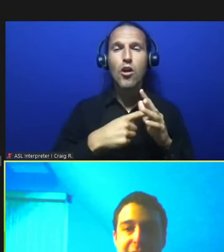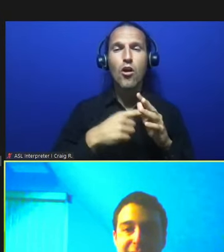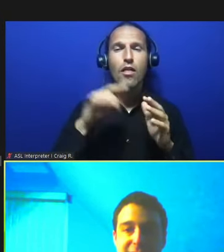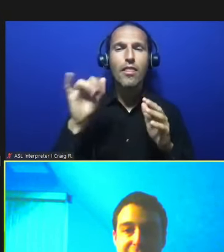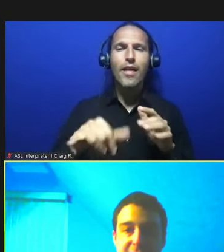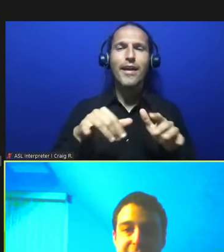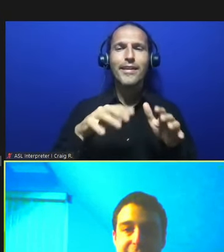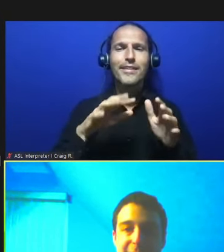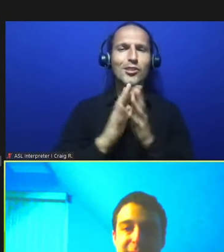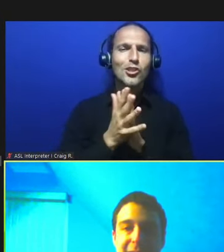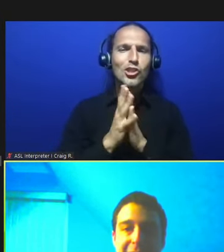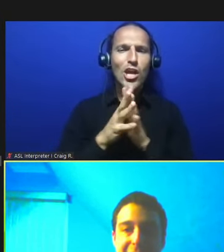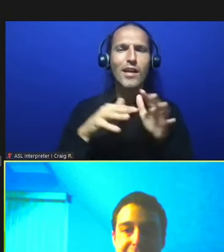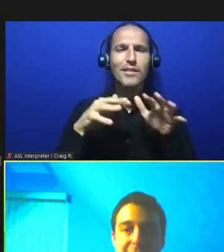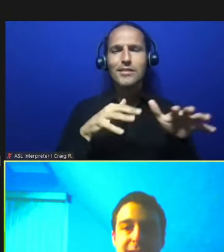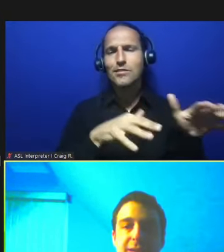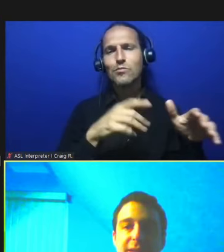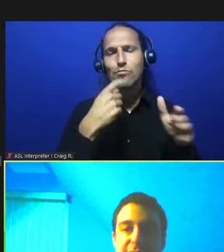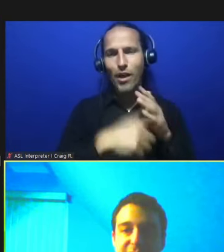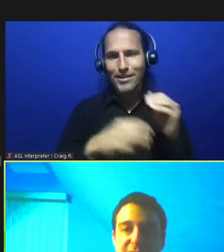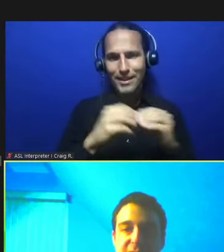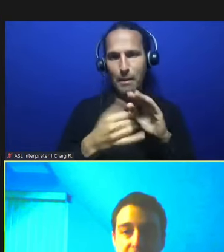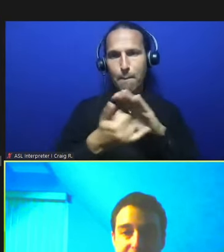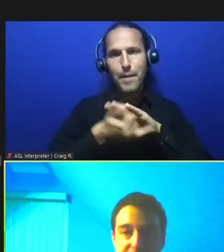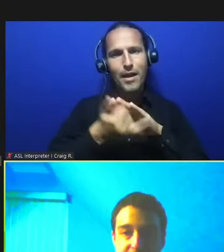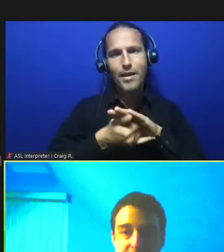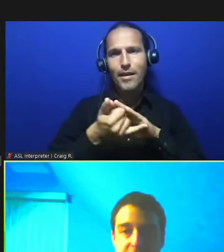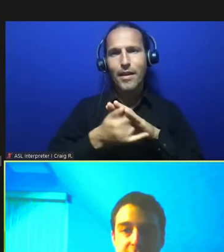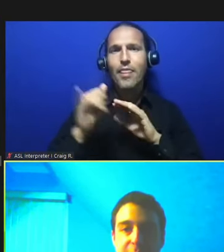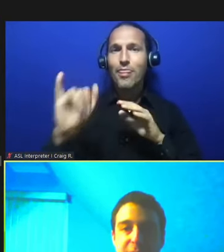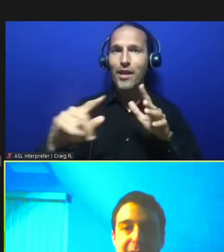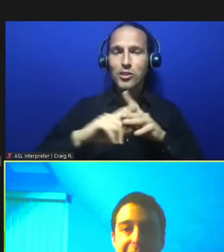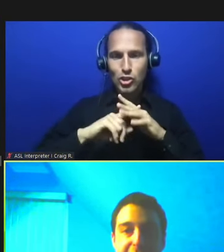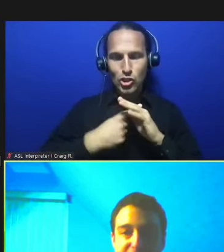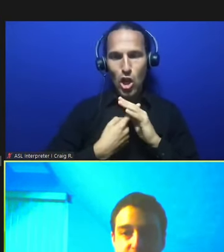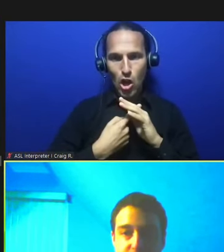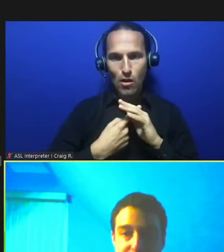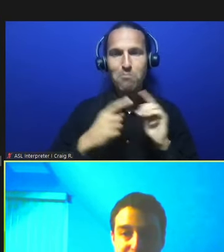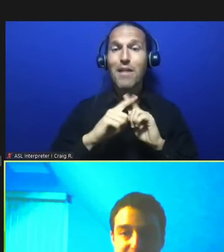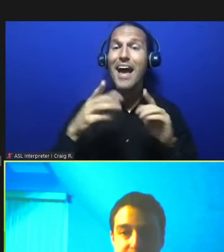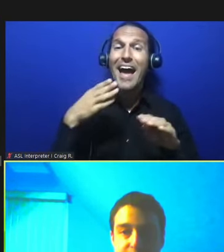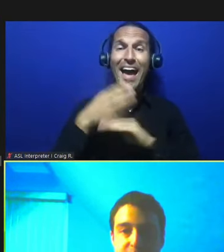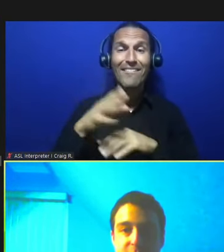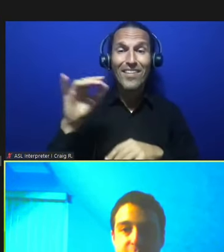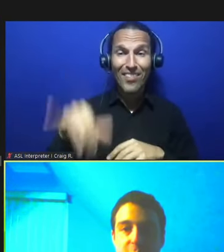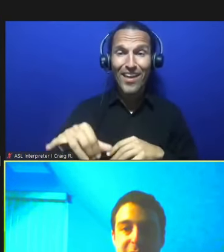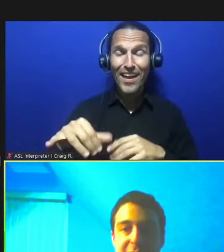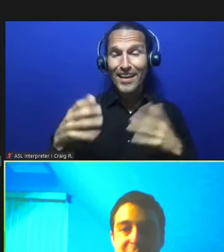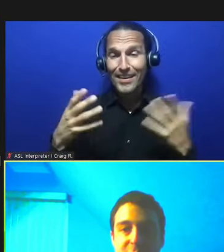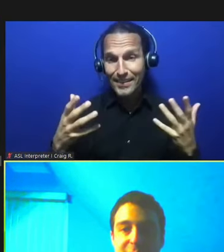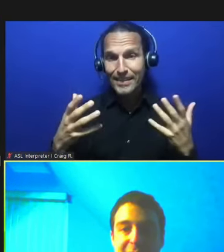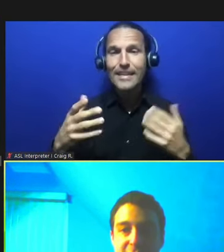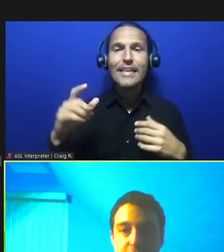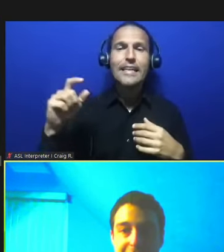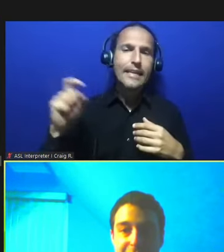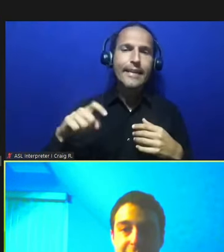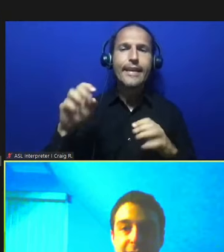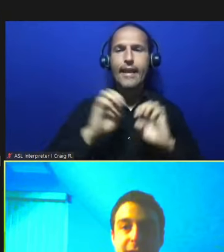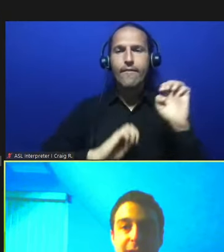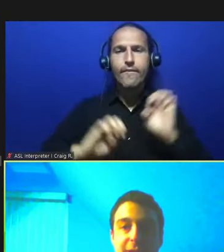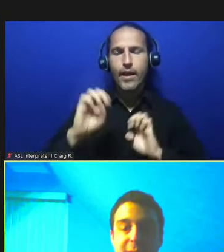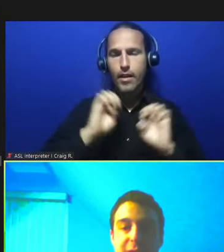congestion pricing in Manhattan is the start. But afterwards, what we need to